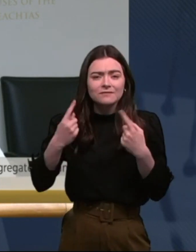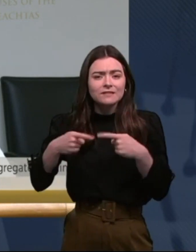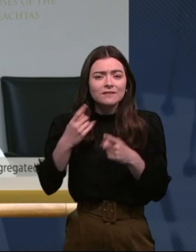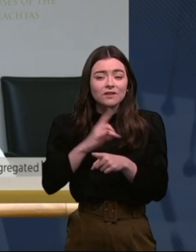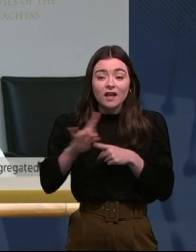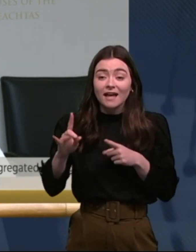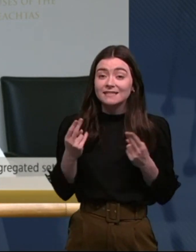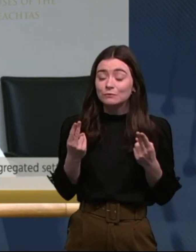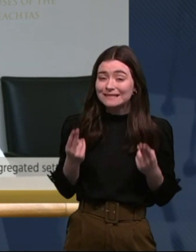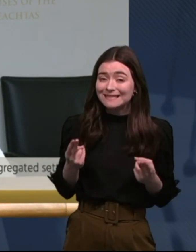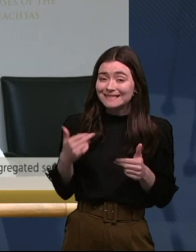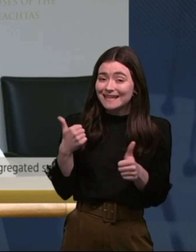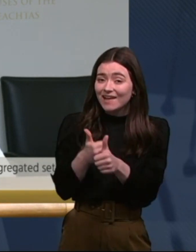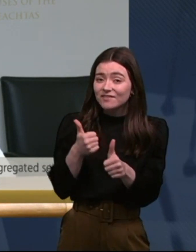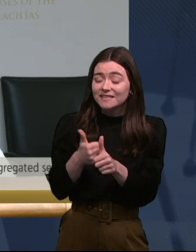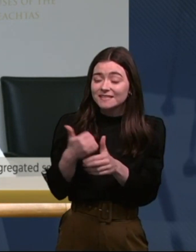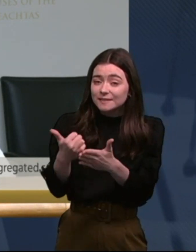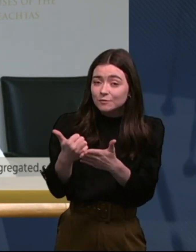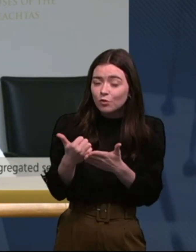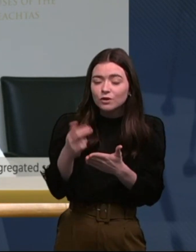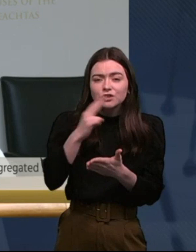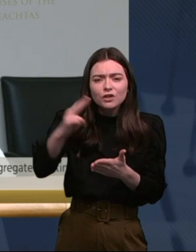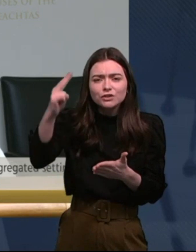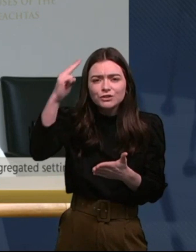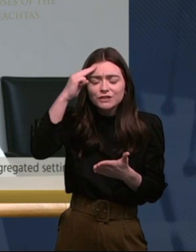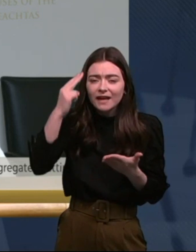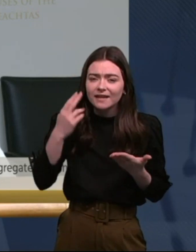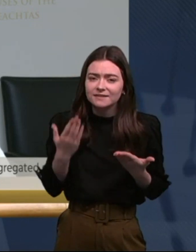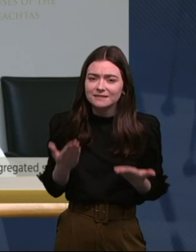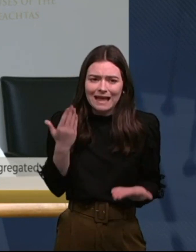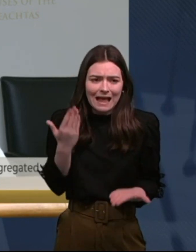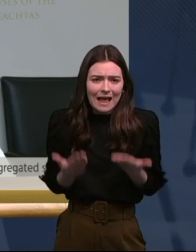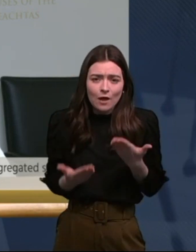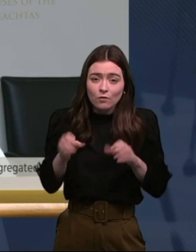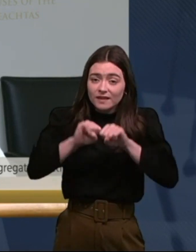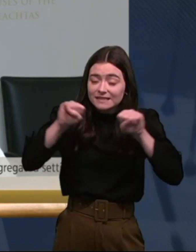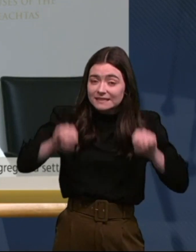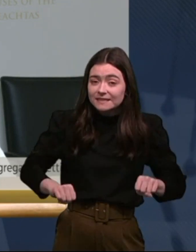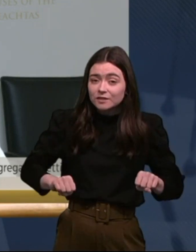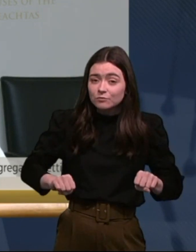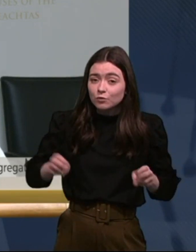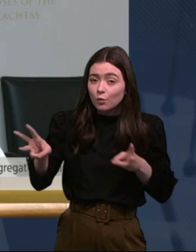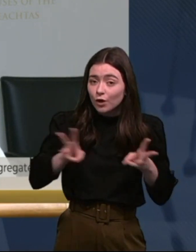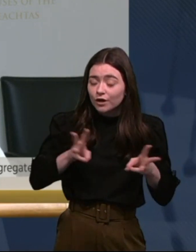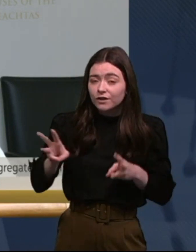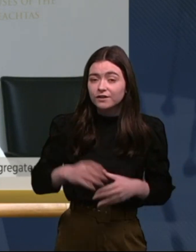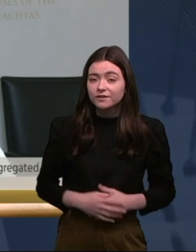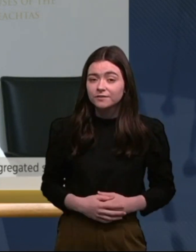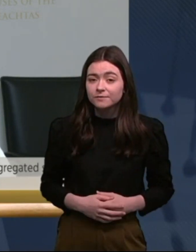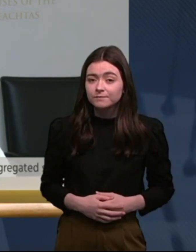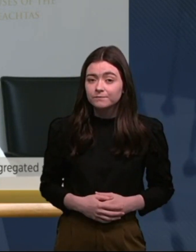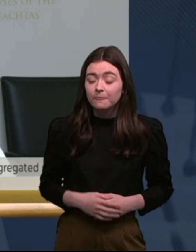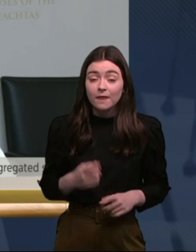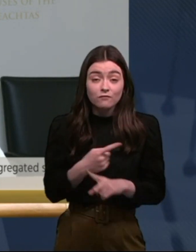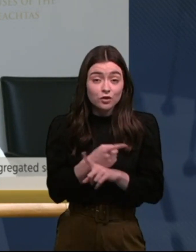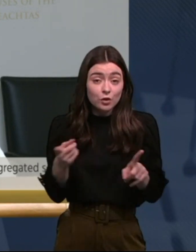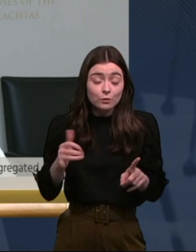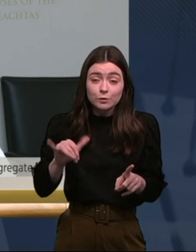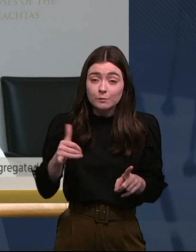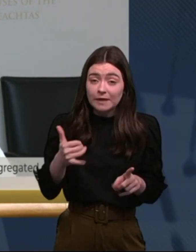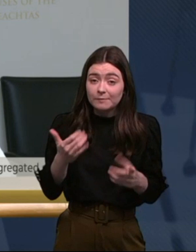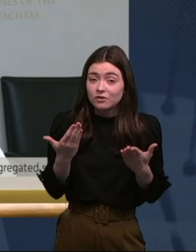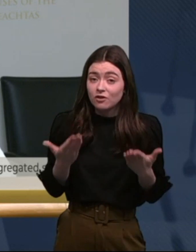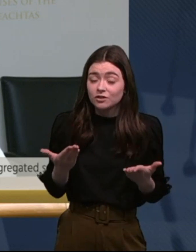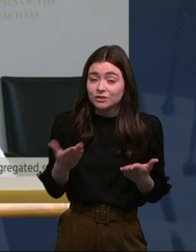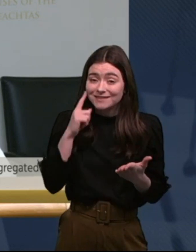again will need advocacy support to be able to understand how that system will operate. For those who may be under